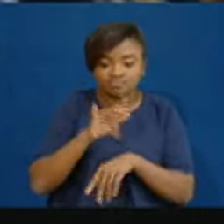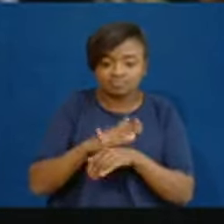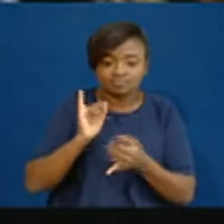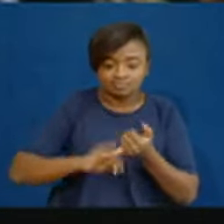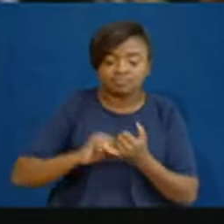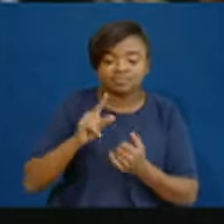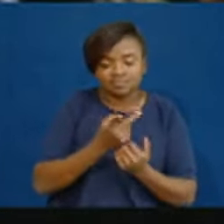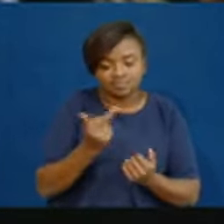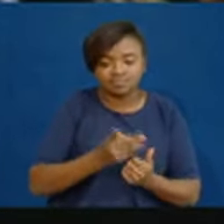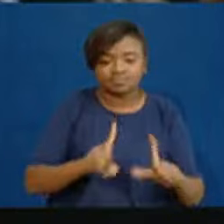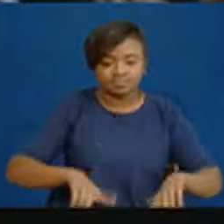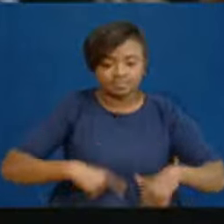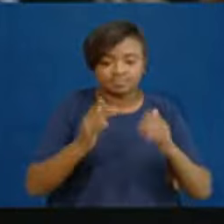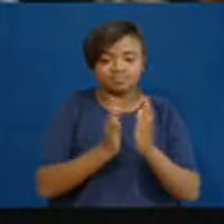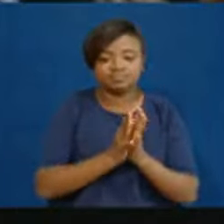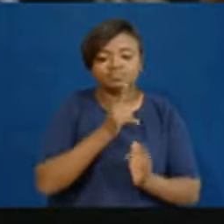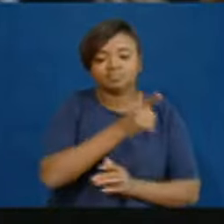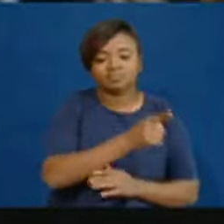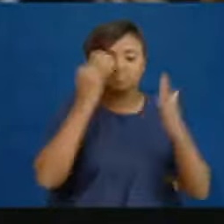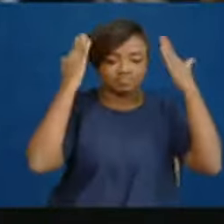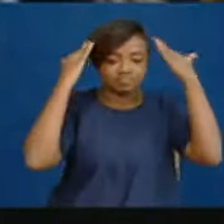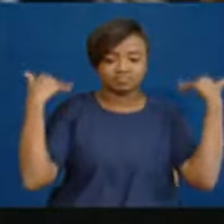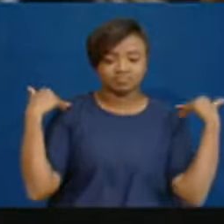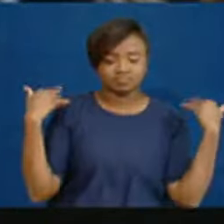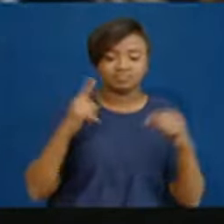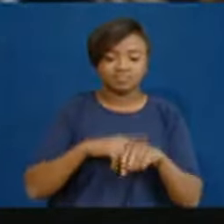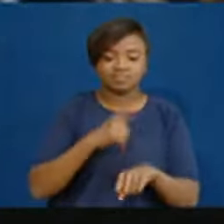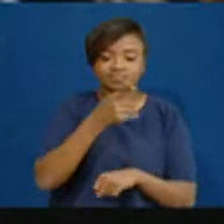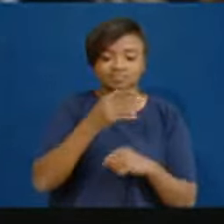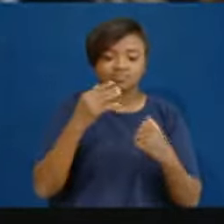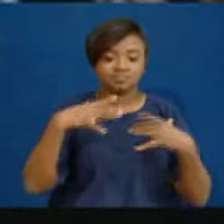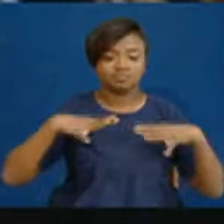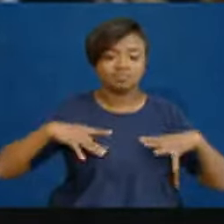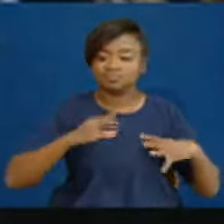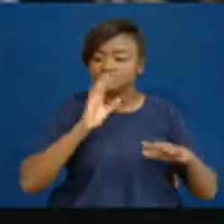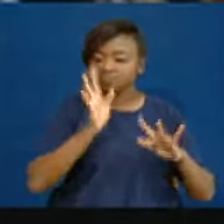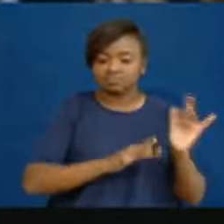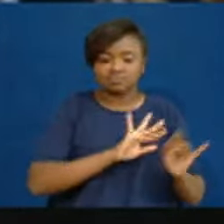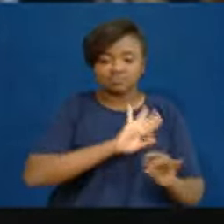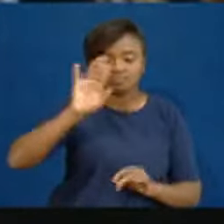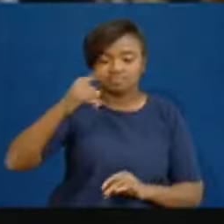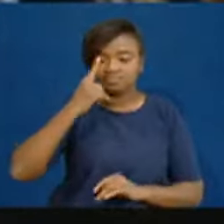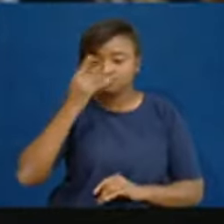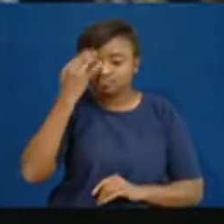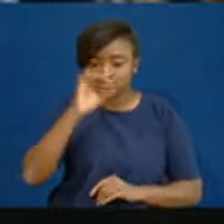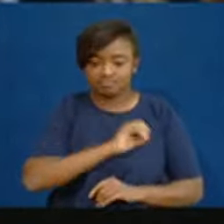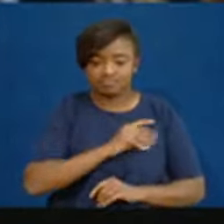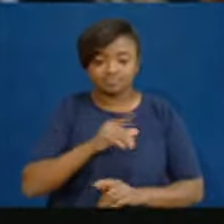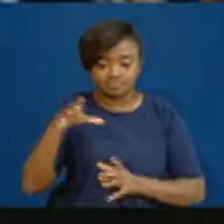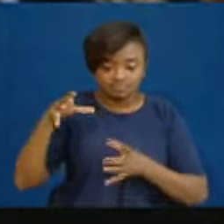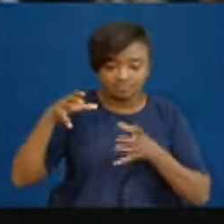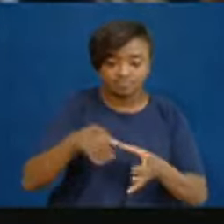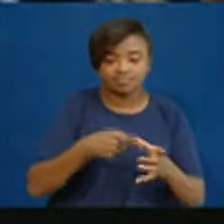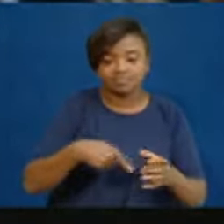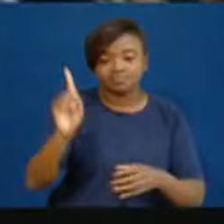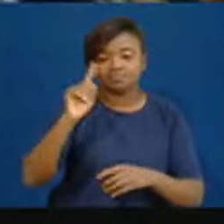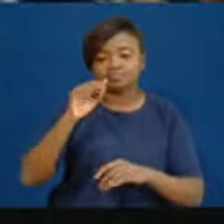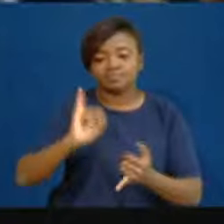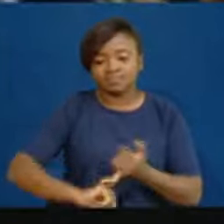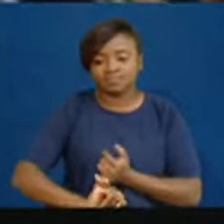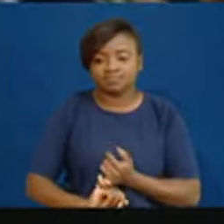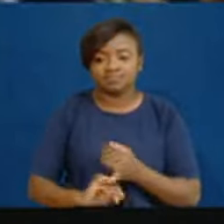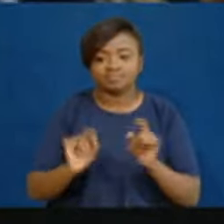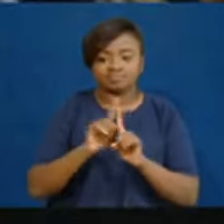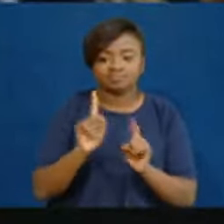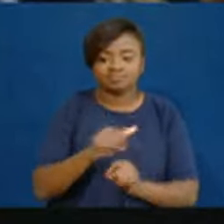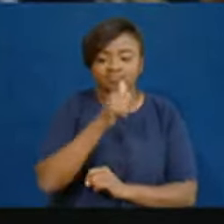when they're on holidays because they can't go back home because they fear being forced to marriages. Then there are those who have been